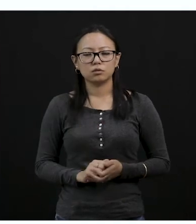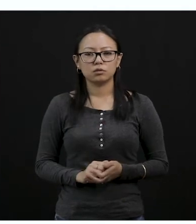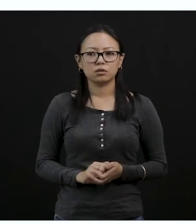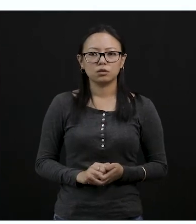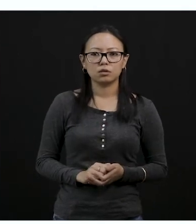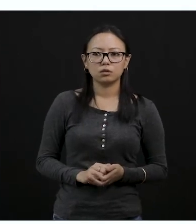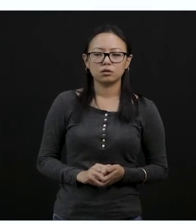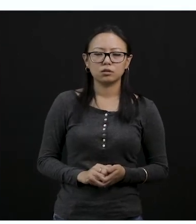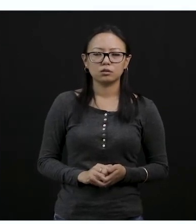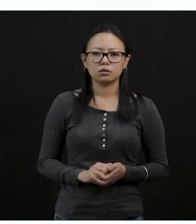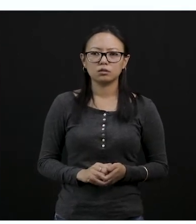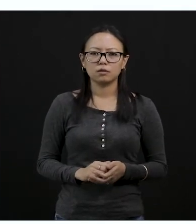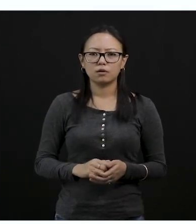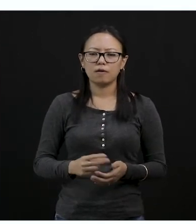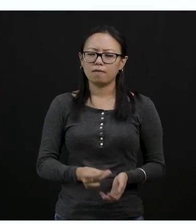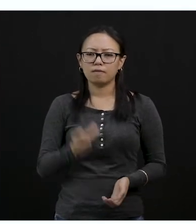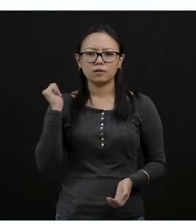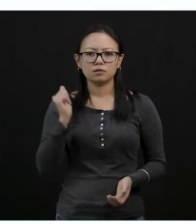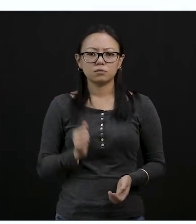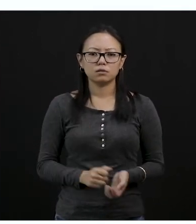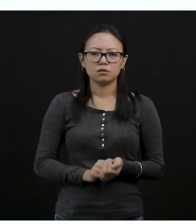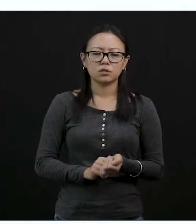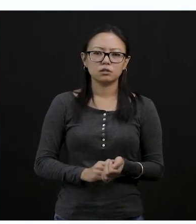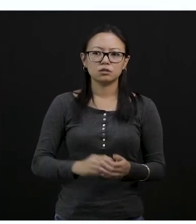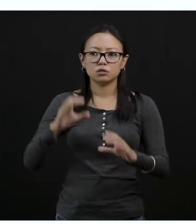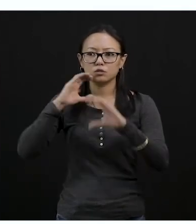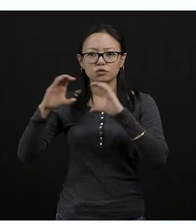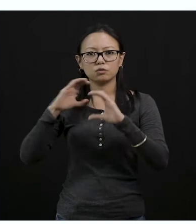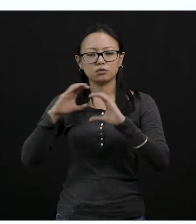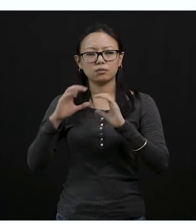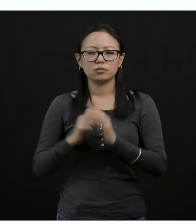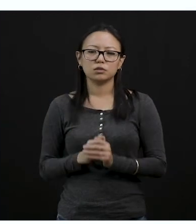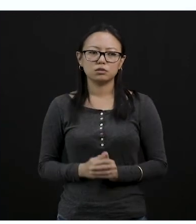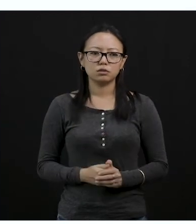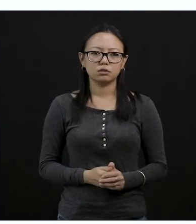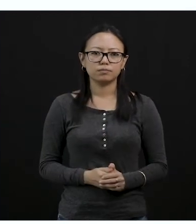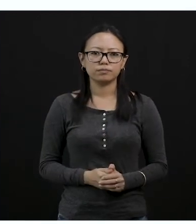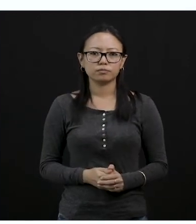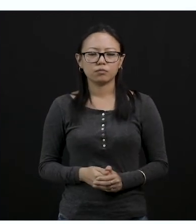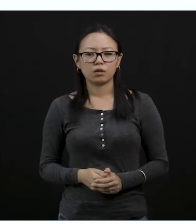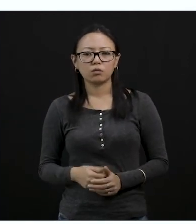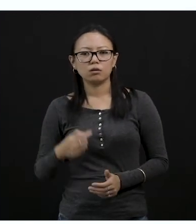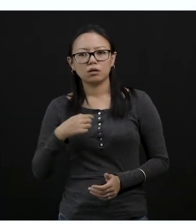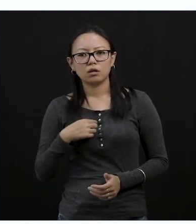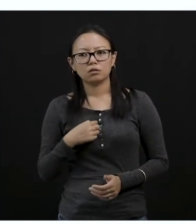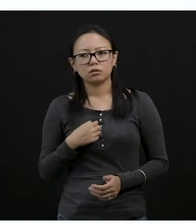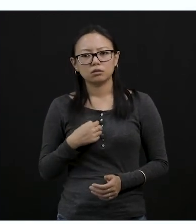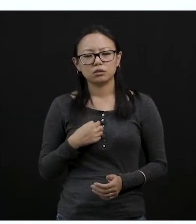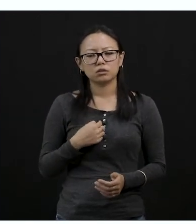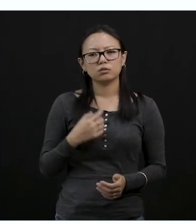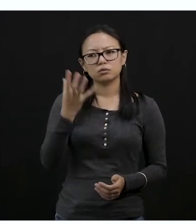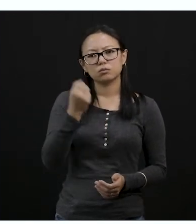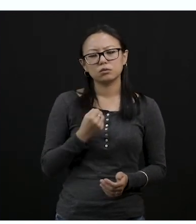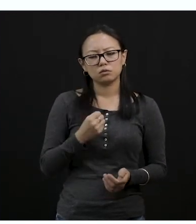fastest means of communication because see, letters, I want to send a message from a letter,